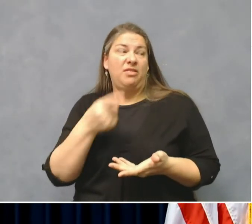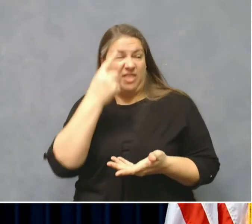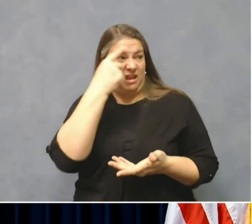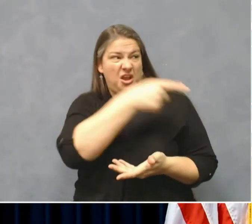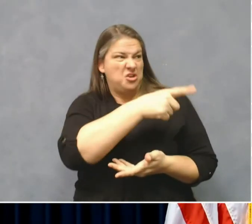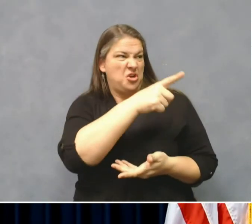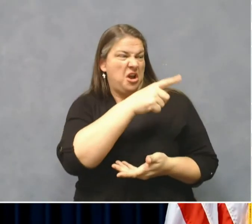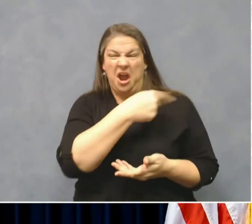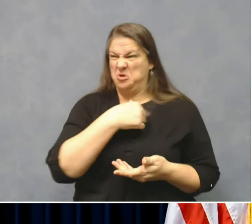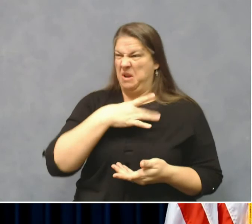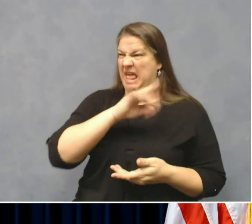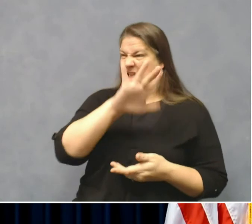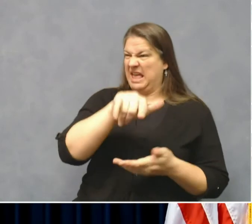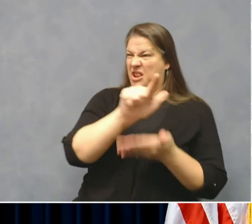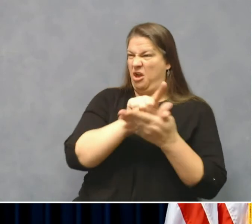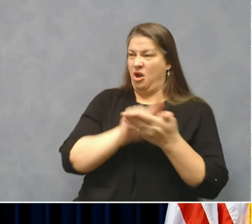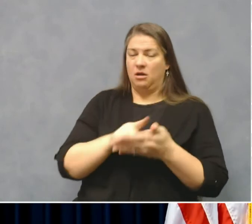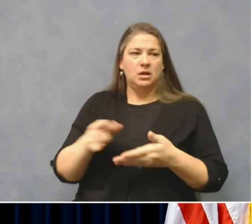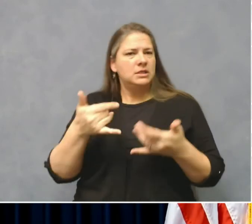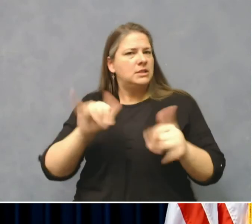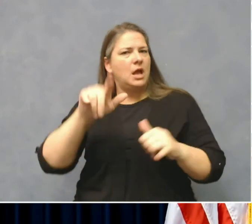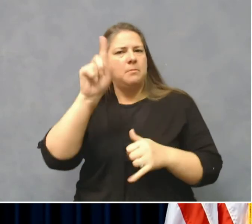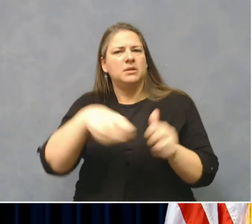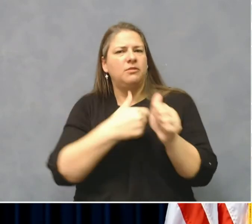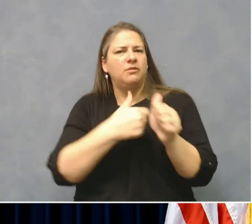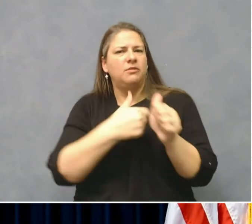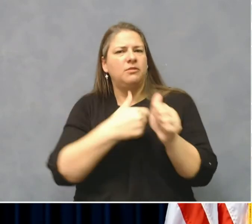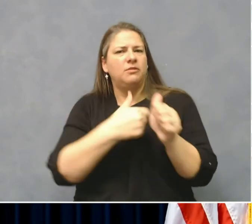see a better example.